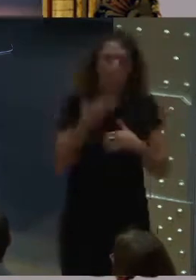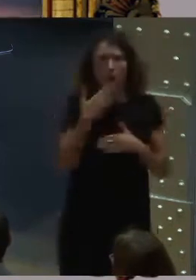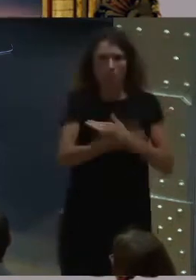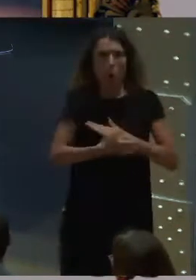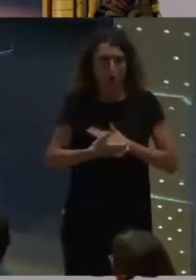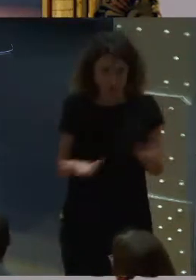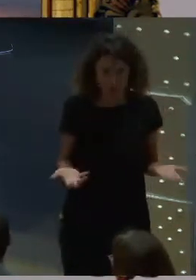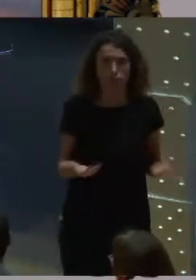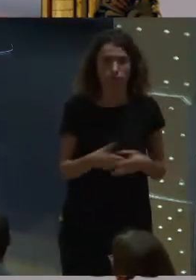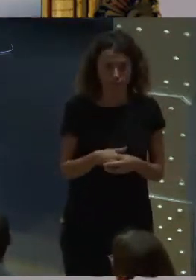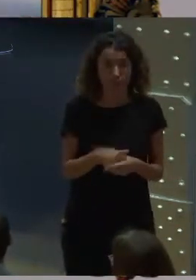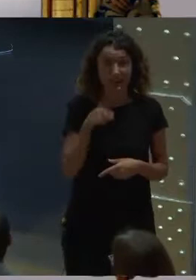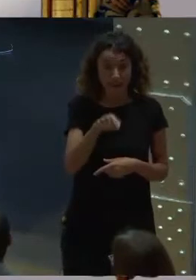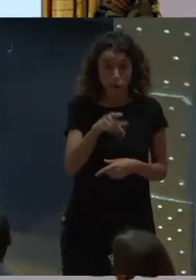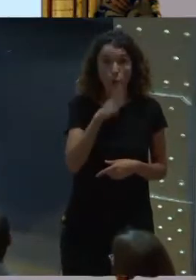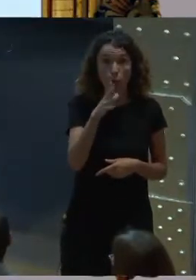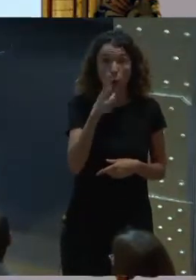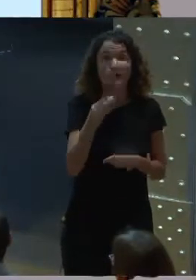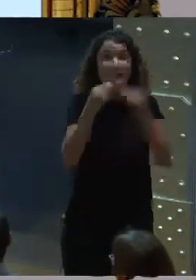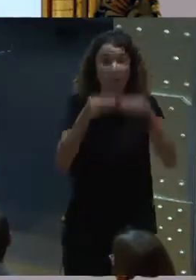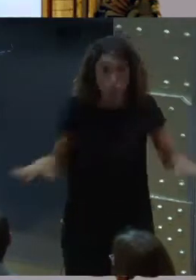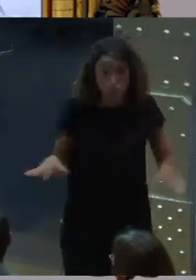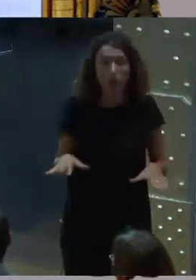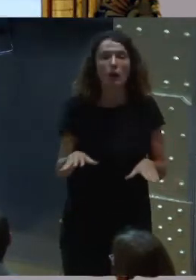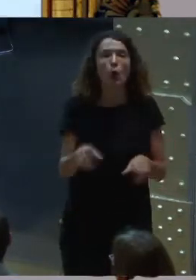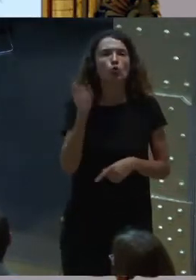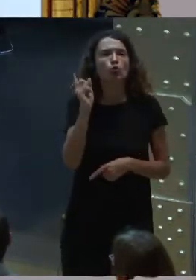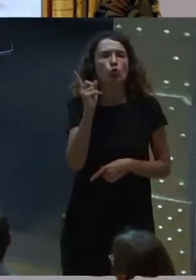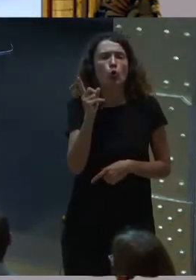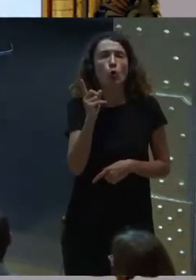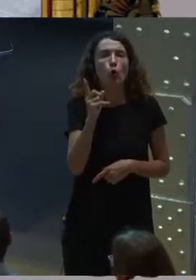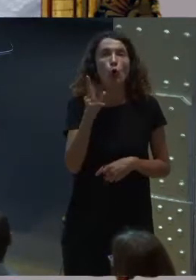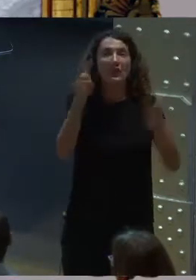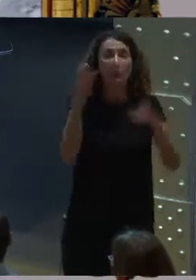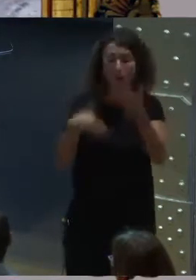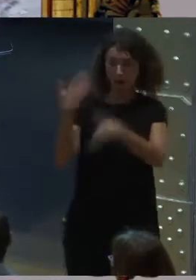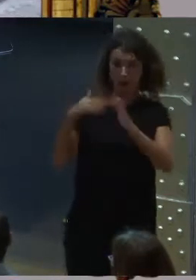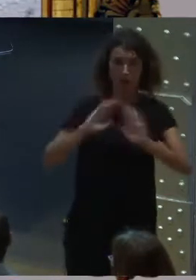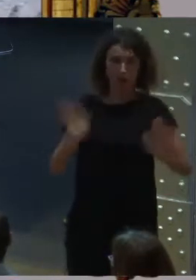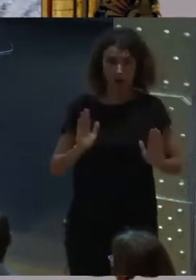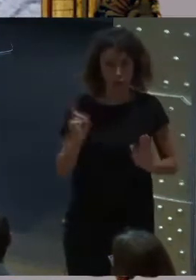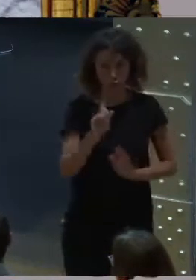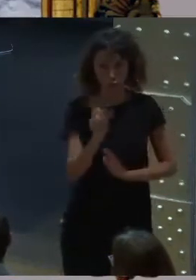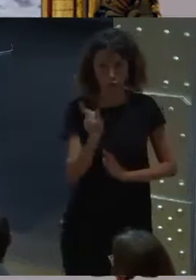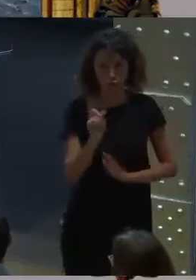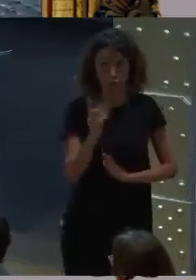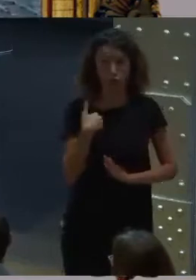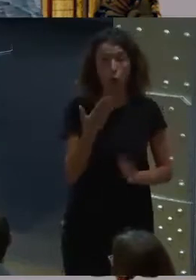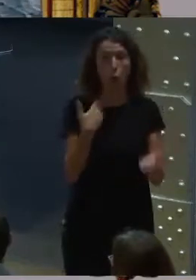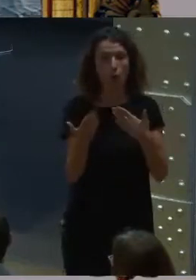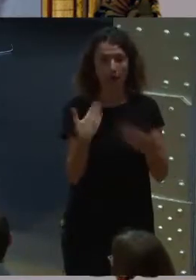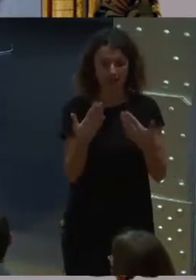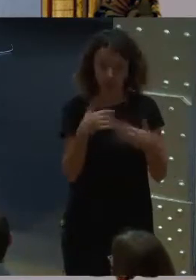And that's because history is not simply about the past. As a